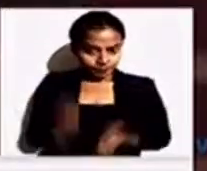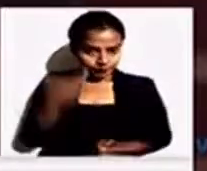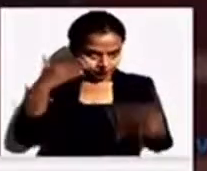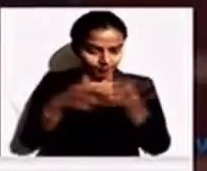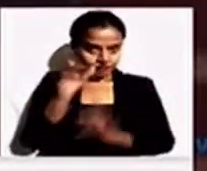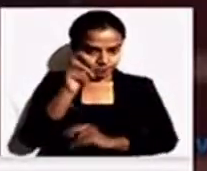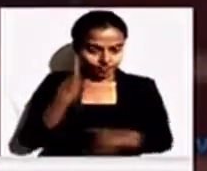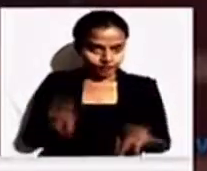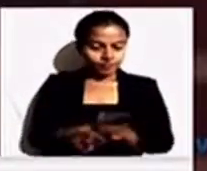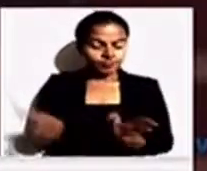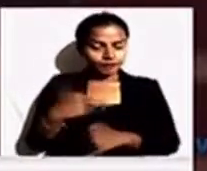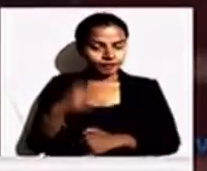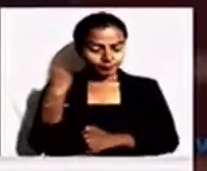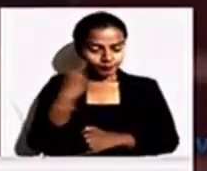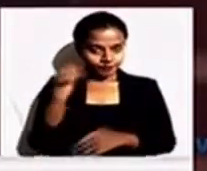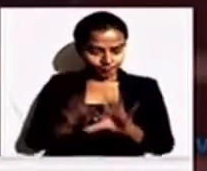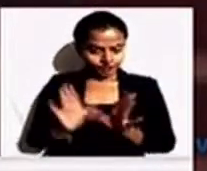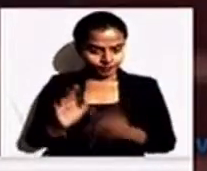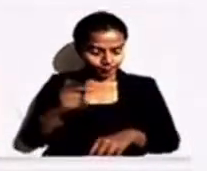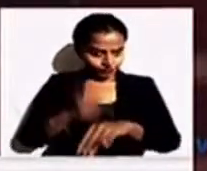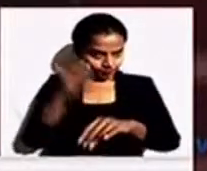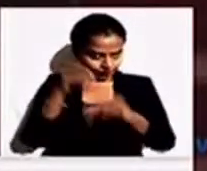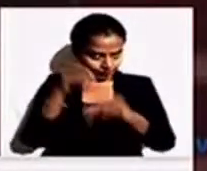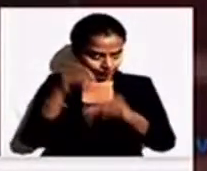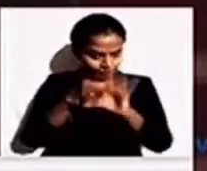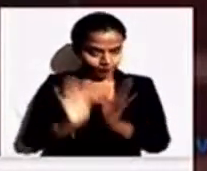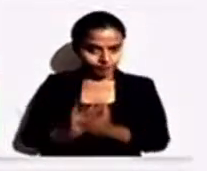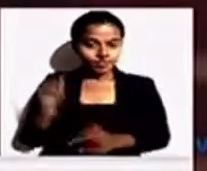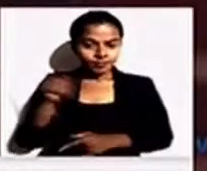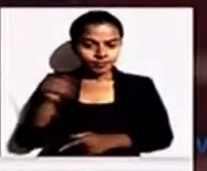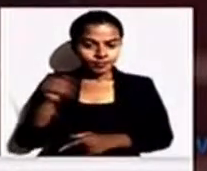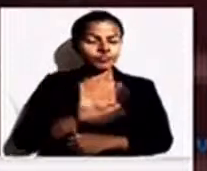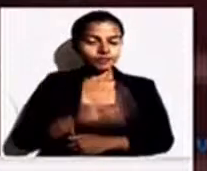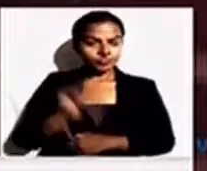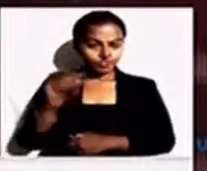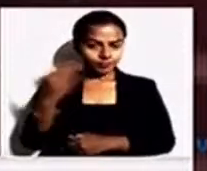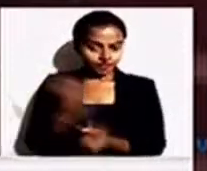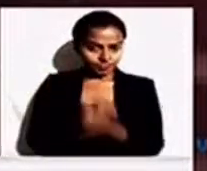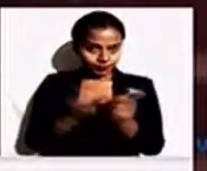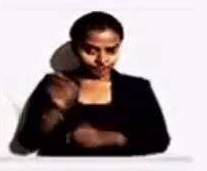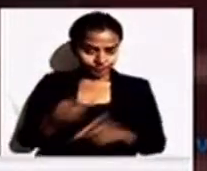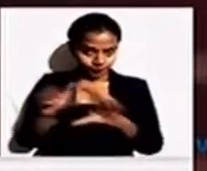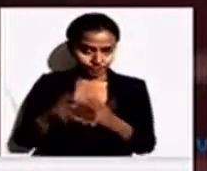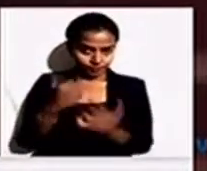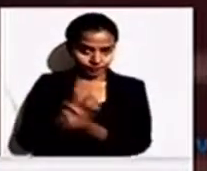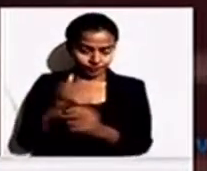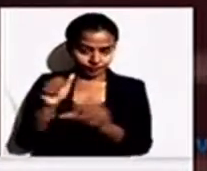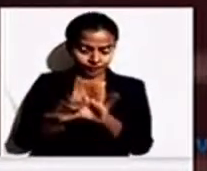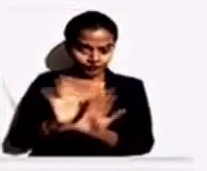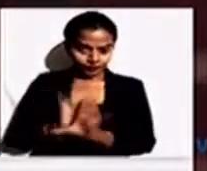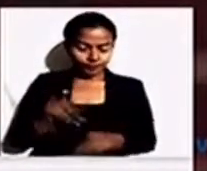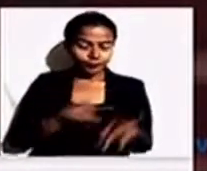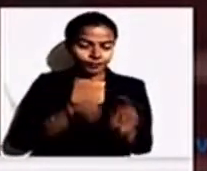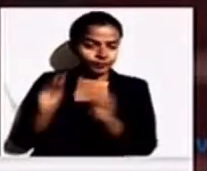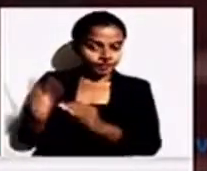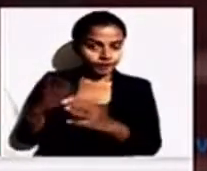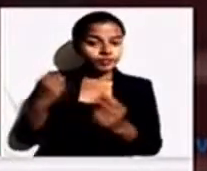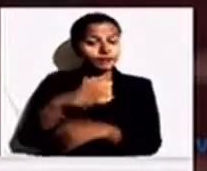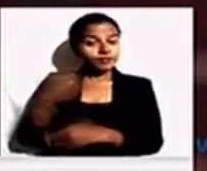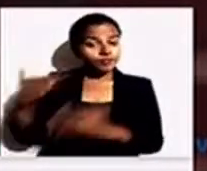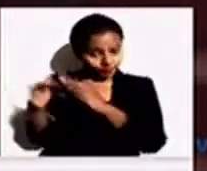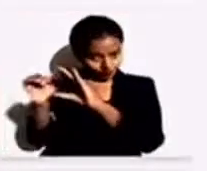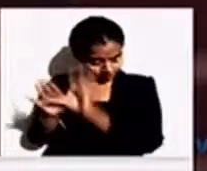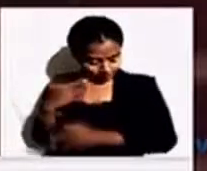prison. There were 51 inmates in my cell. When I was remanded, there were 25 inmates in a cell. We couldn't sleep properly as